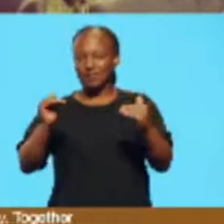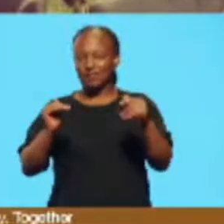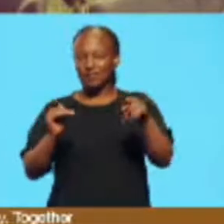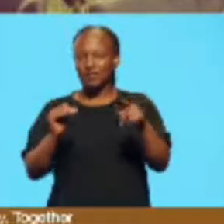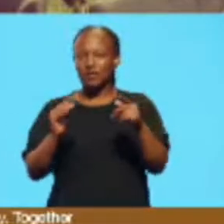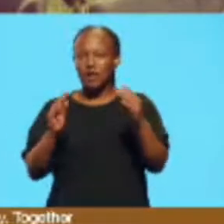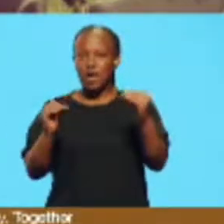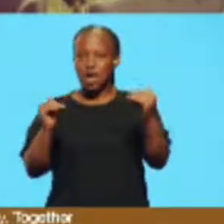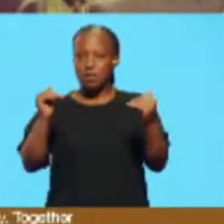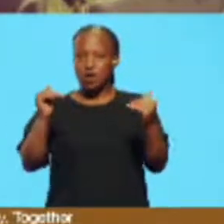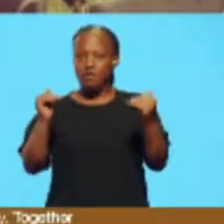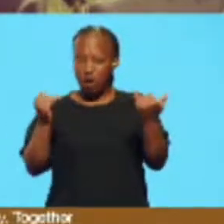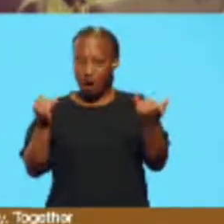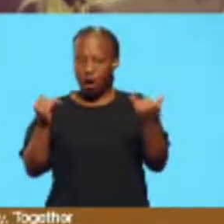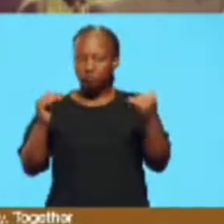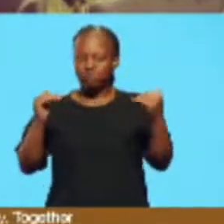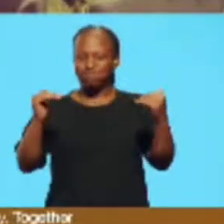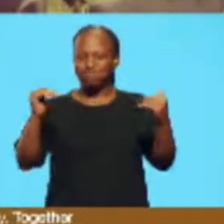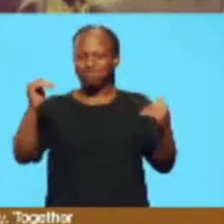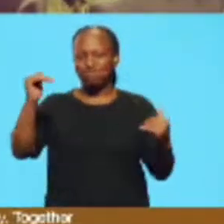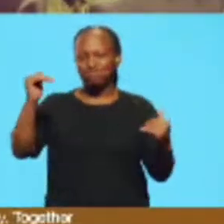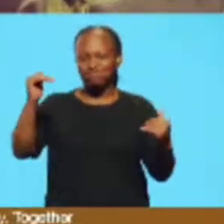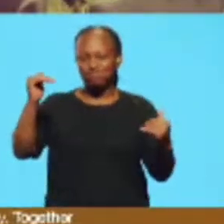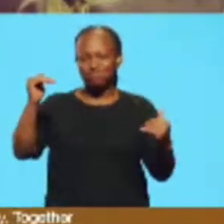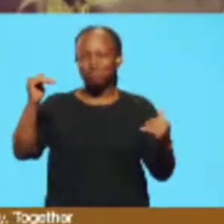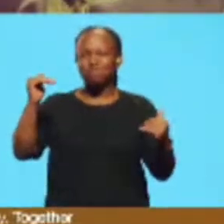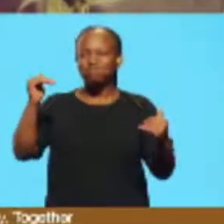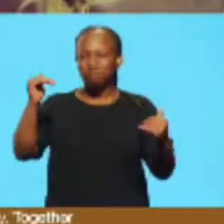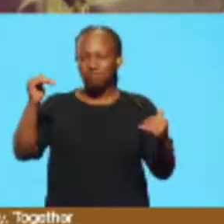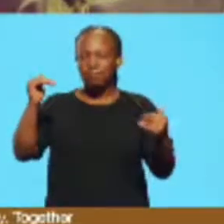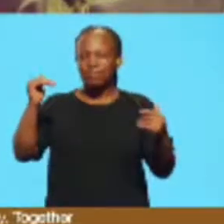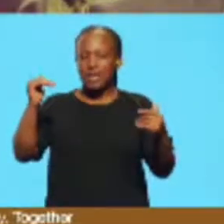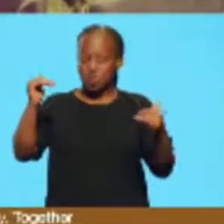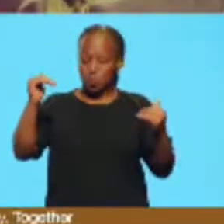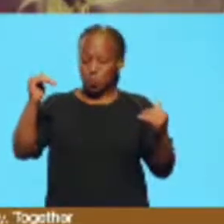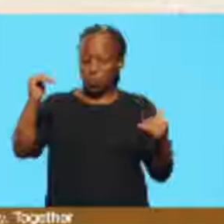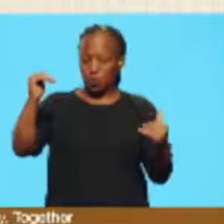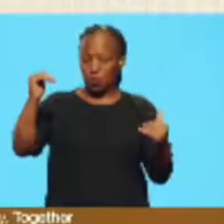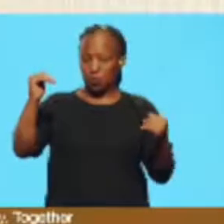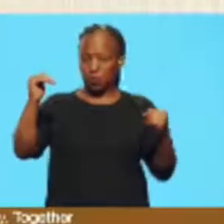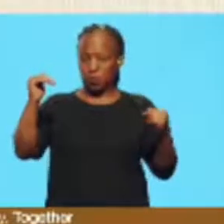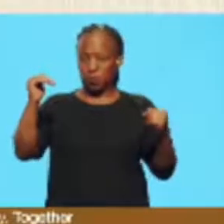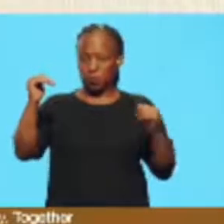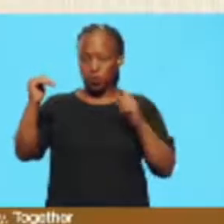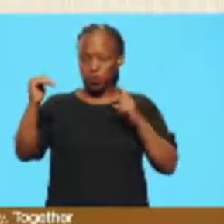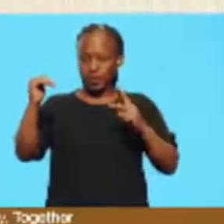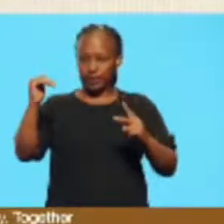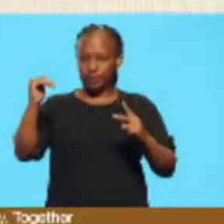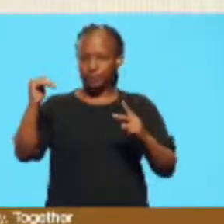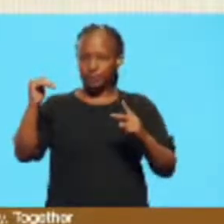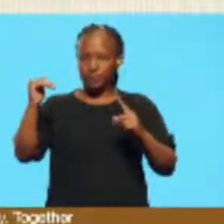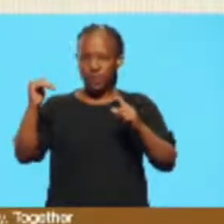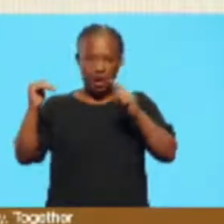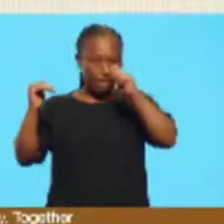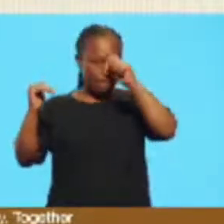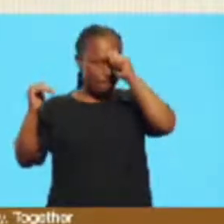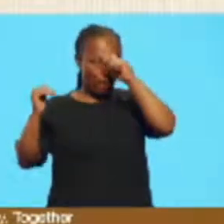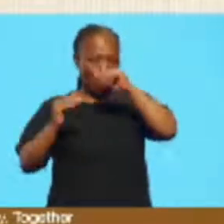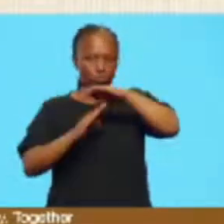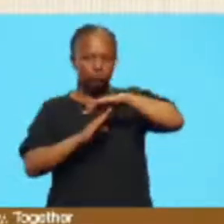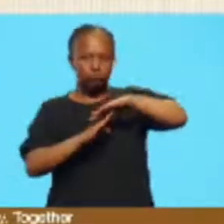the equation is imbalance. The gap, you can see the gap. Boys are left